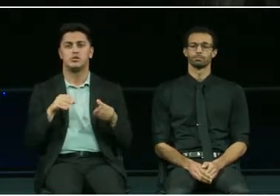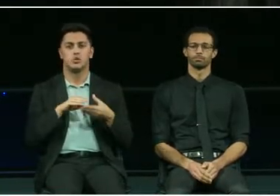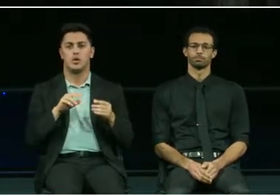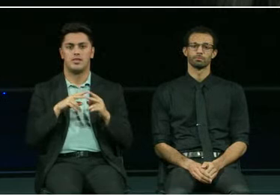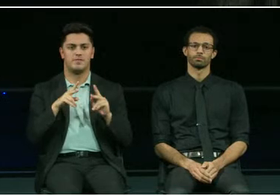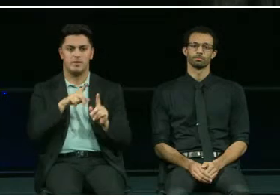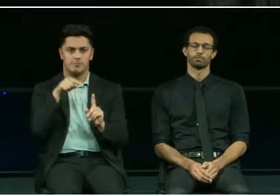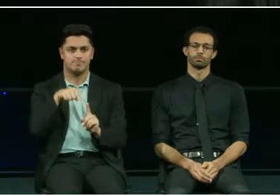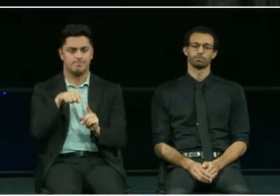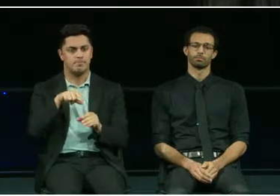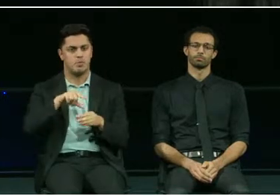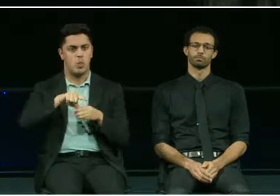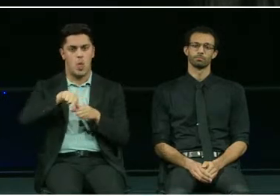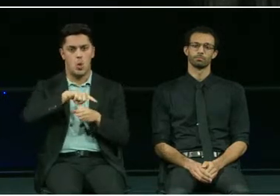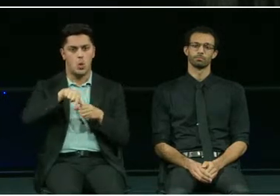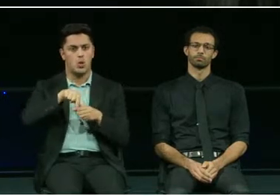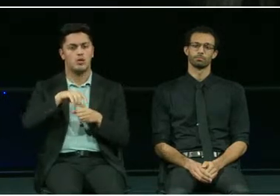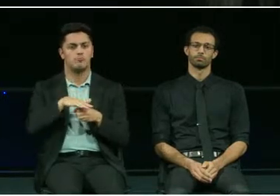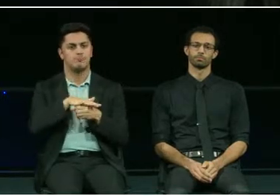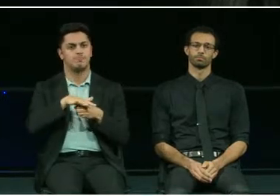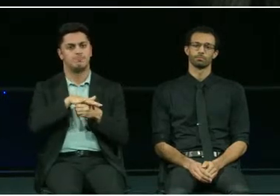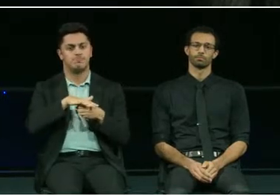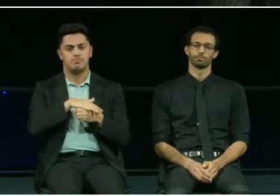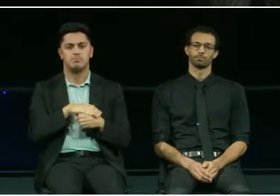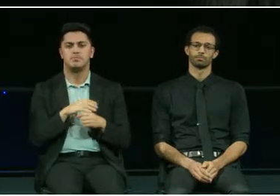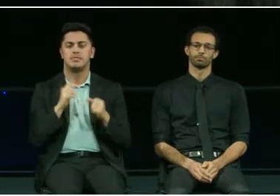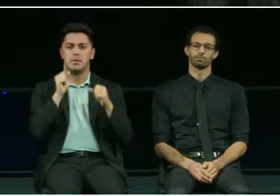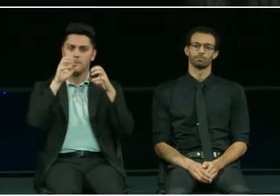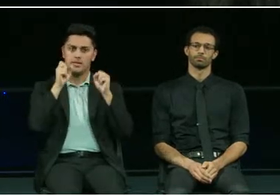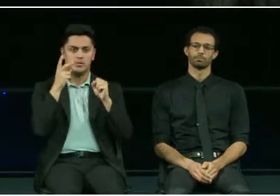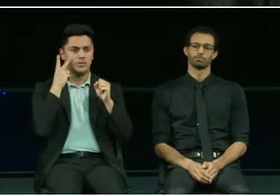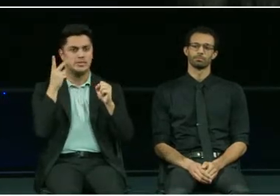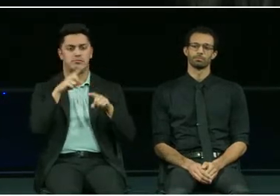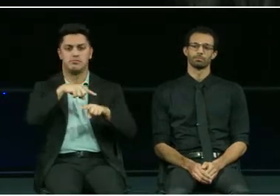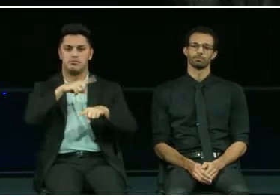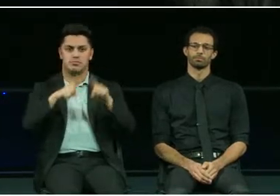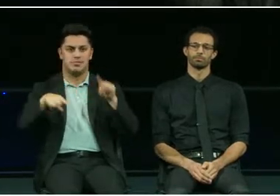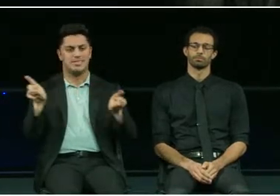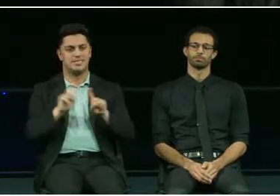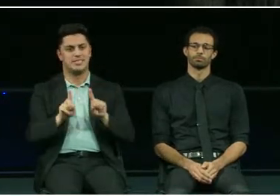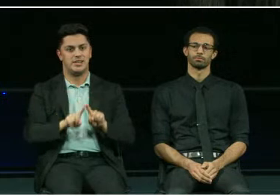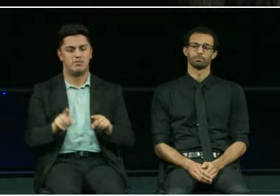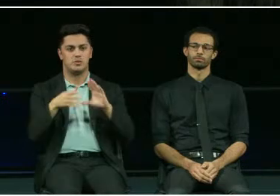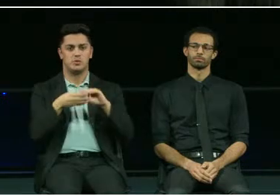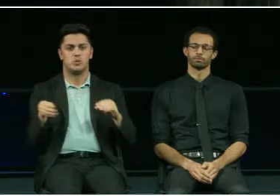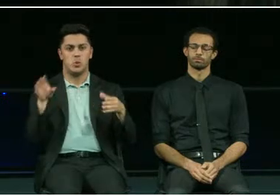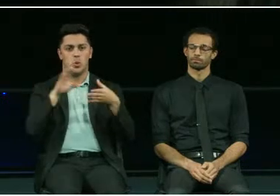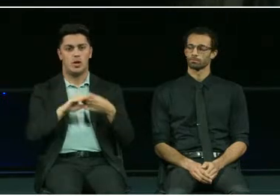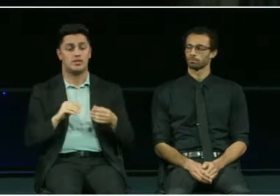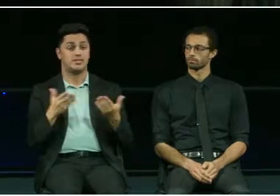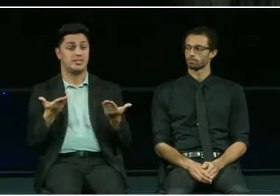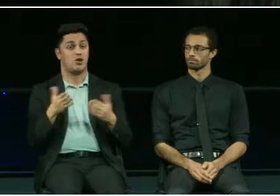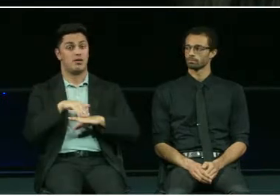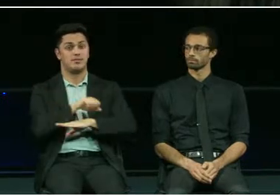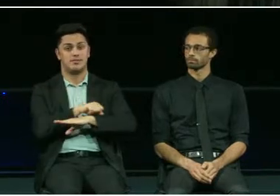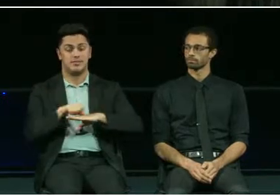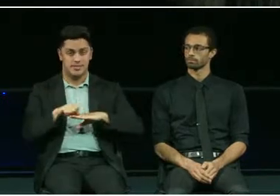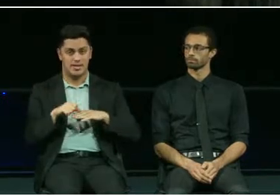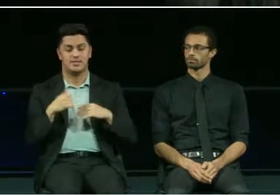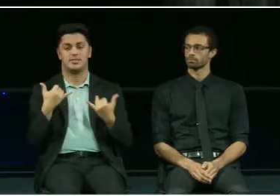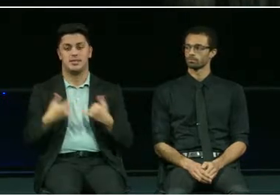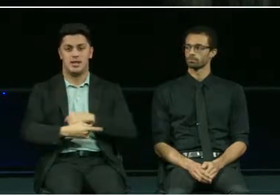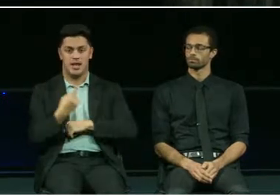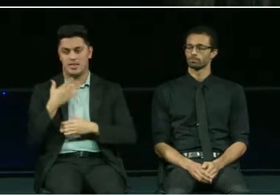very local. It's amazing to see the range of stories here on stage with us today. And thank you so much, Evgenia and